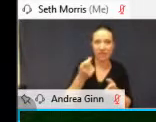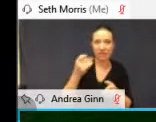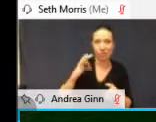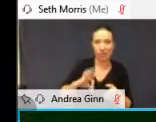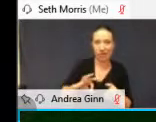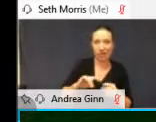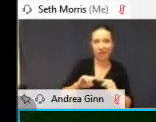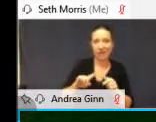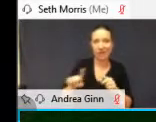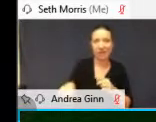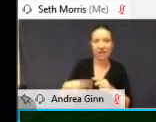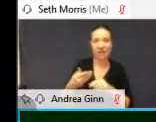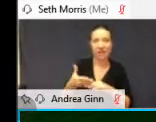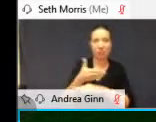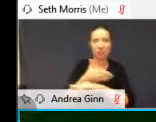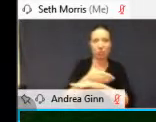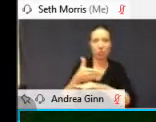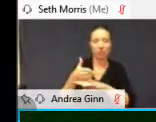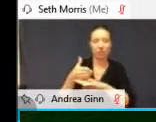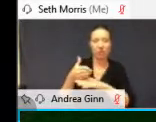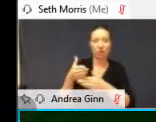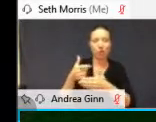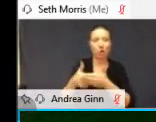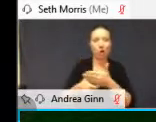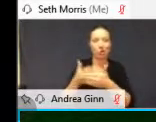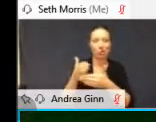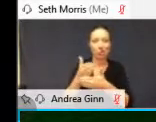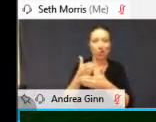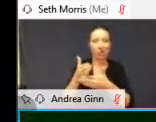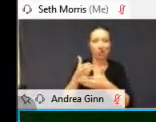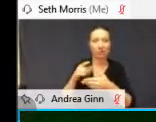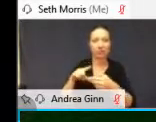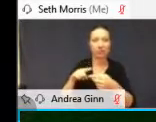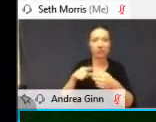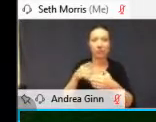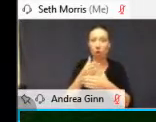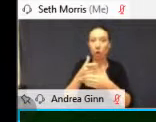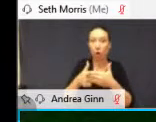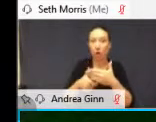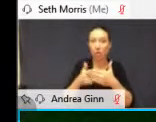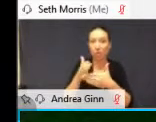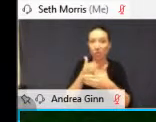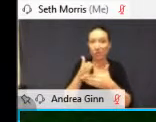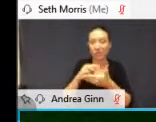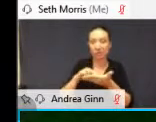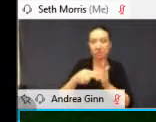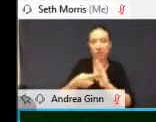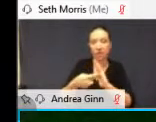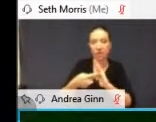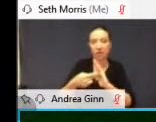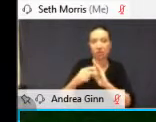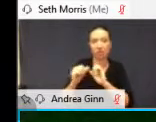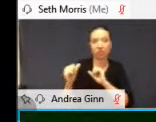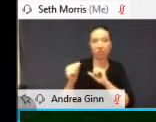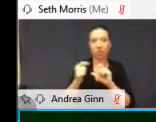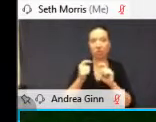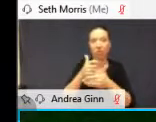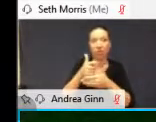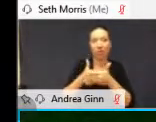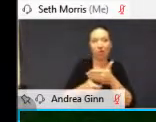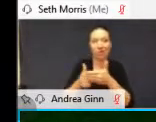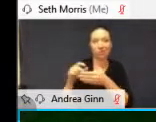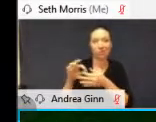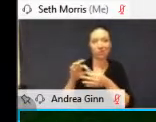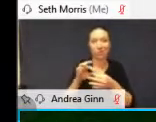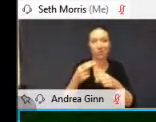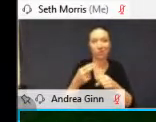sharing assistance. And when I say cost sharing, I'm referring to the costs associated with using physicians,